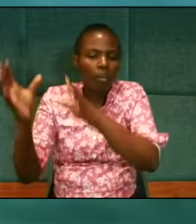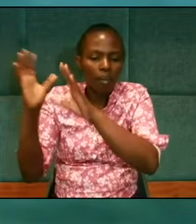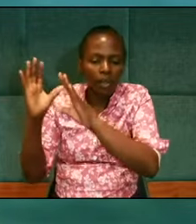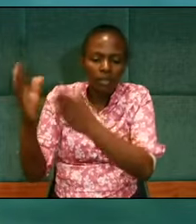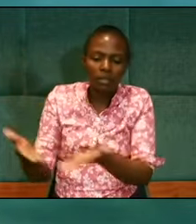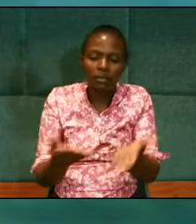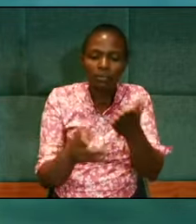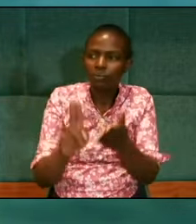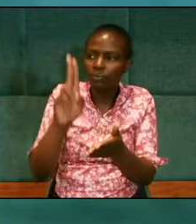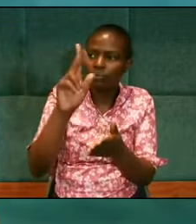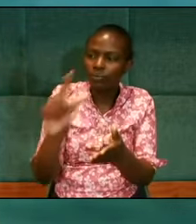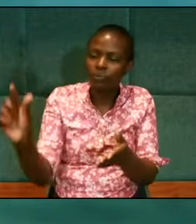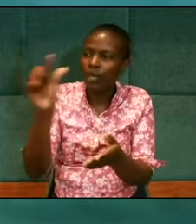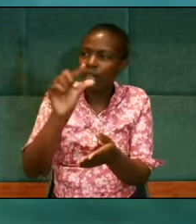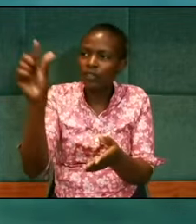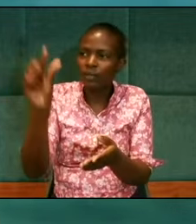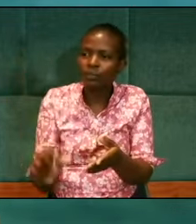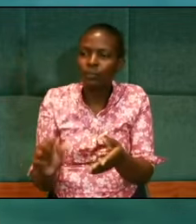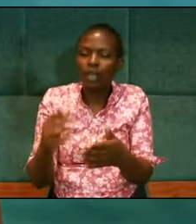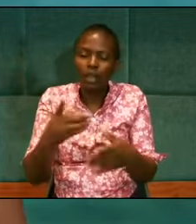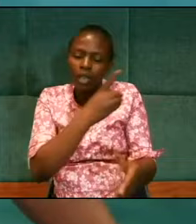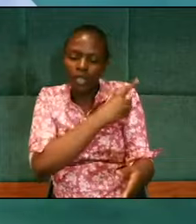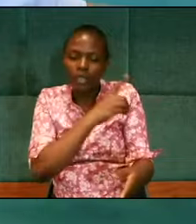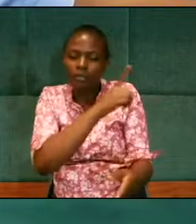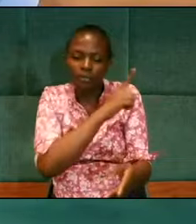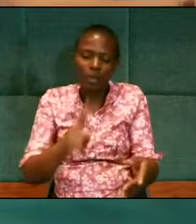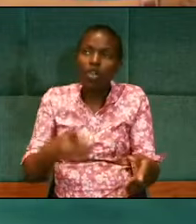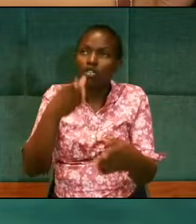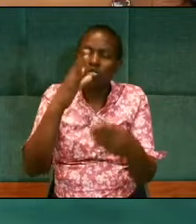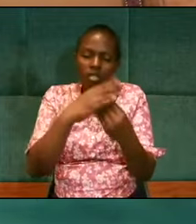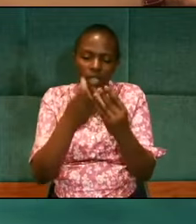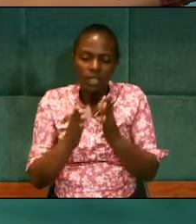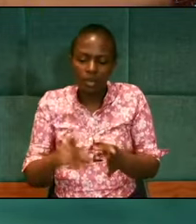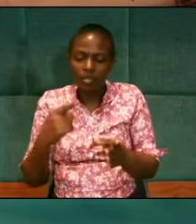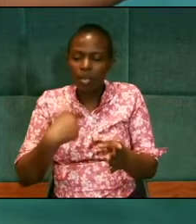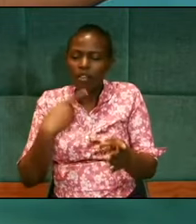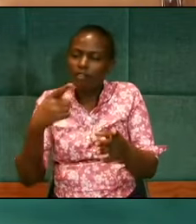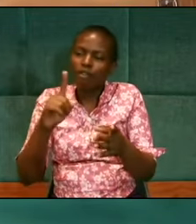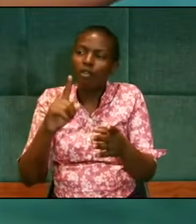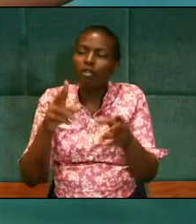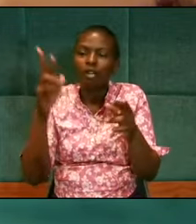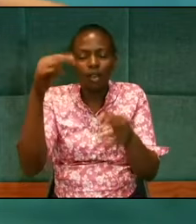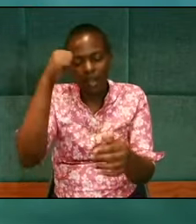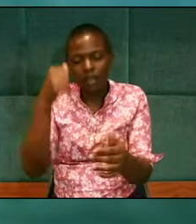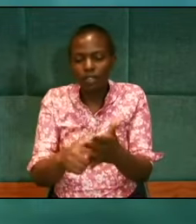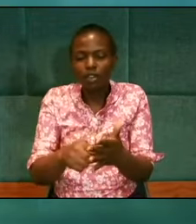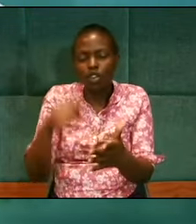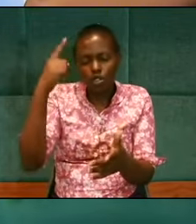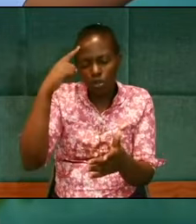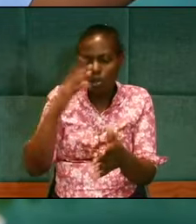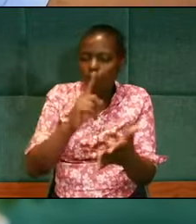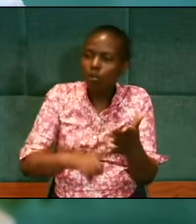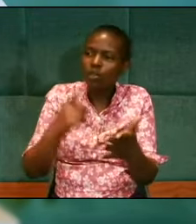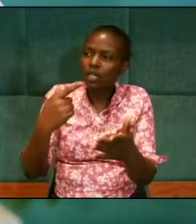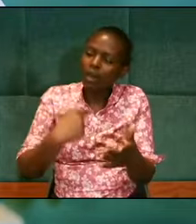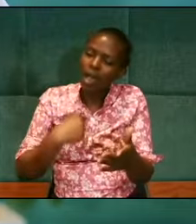holds, but you hold tomorrow. You created me for purpose. You know my being. You knew what you created me to do on earth.